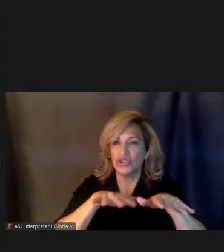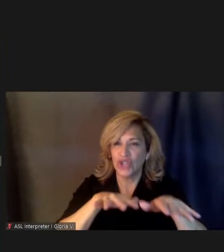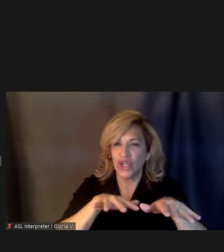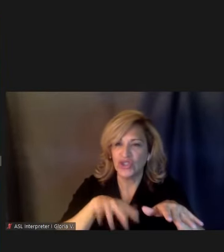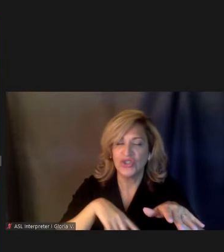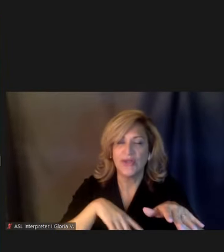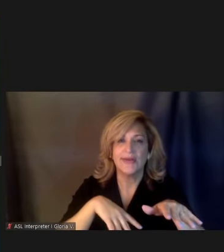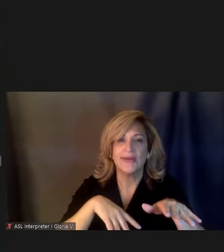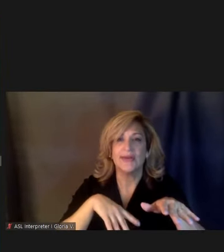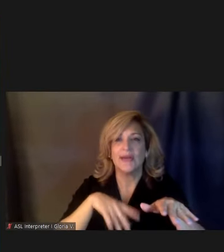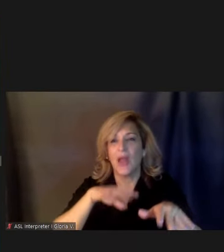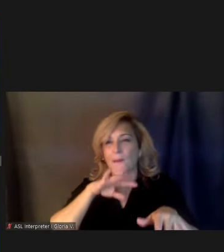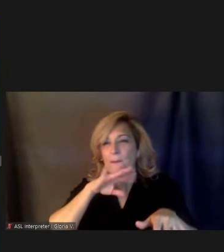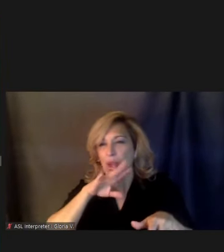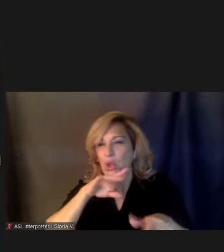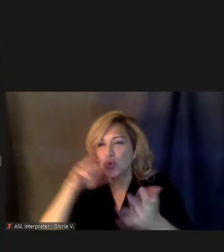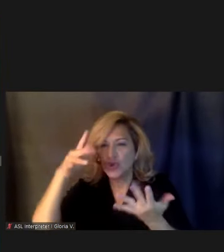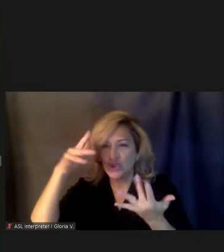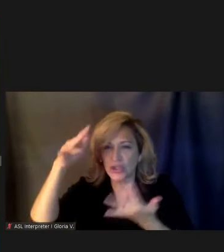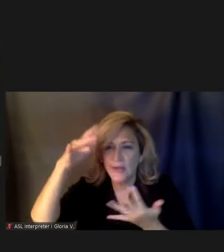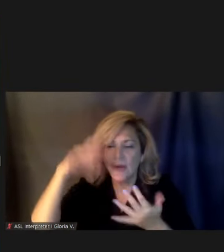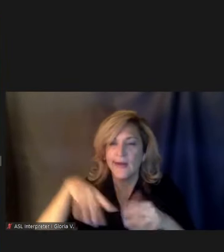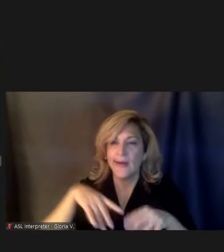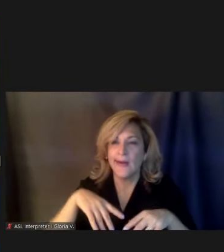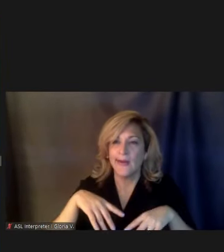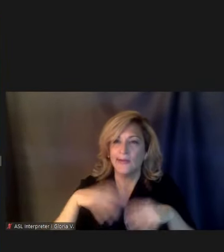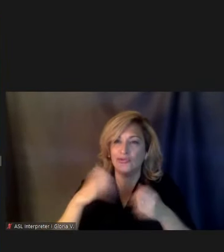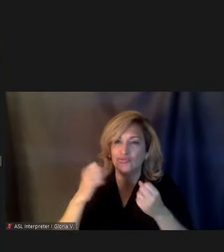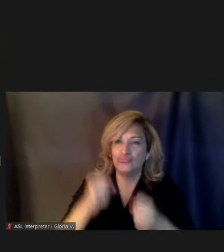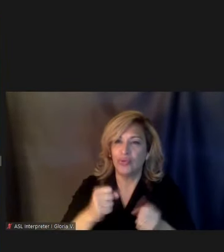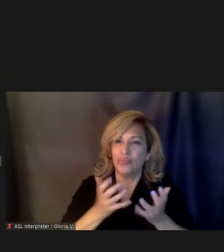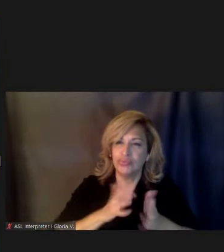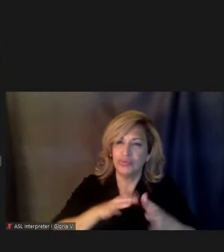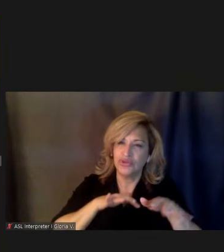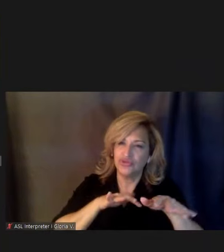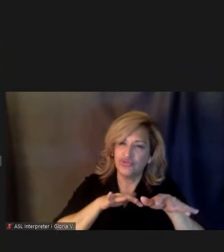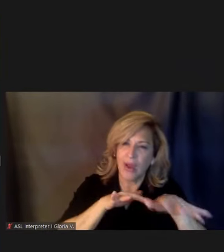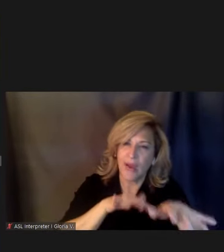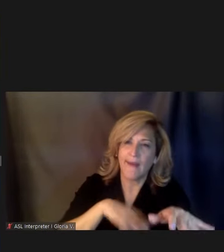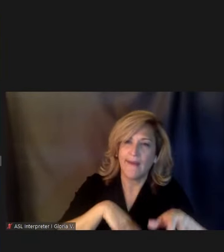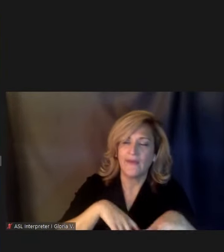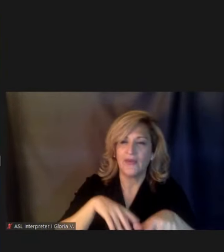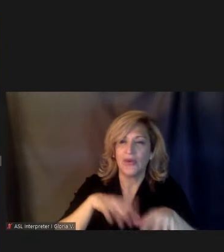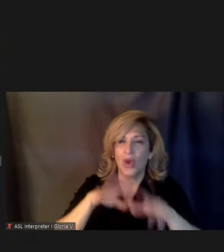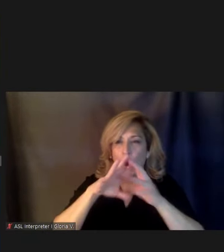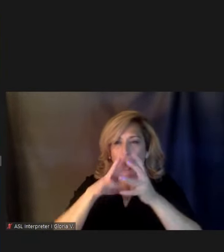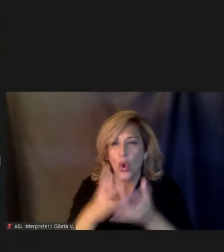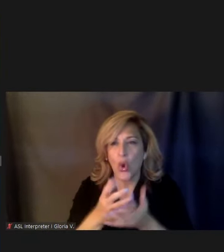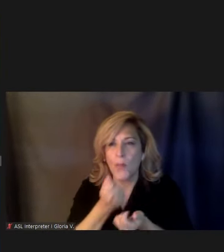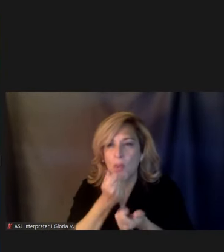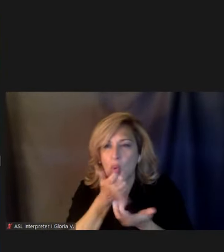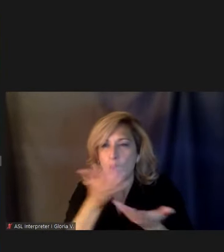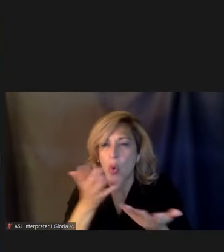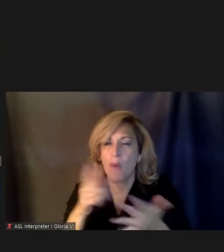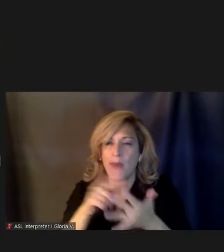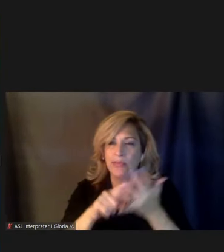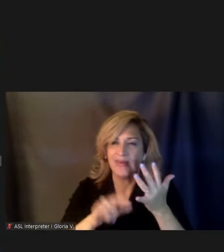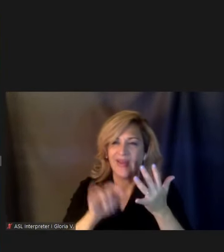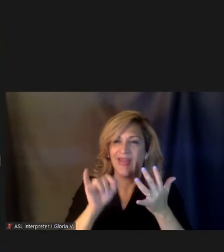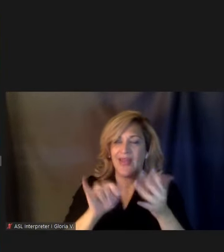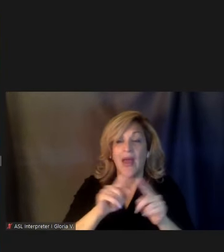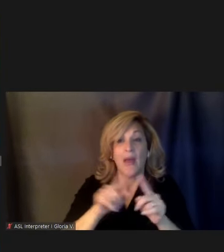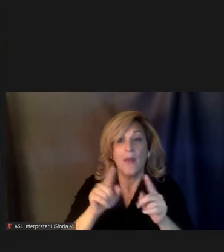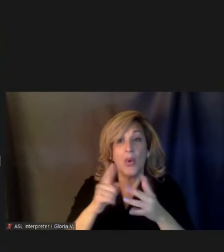and pollution and traffic and global warming. Of course, we're all opposed to all of these things. Well, what we need to keep an eye on